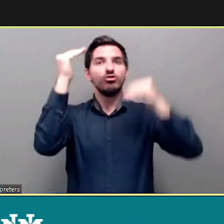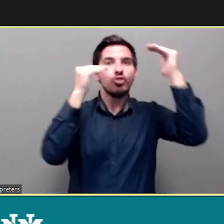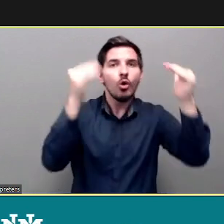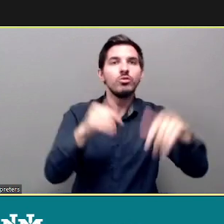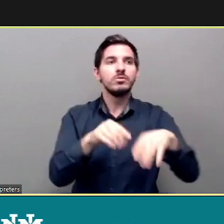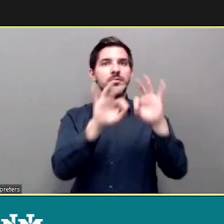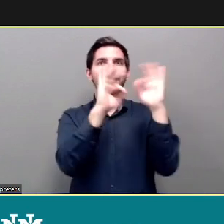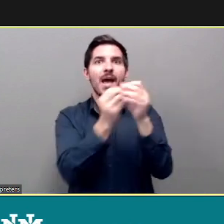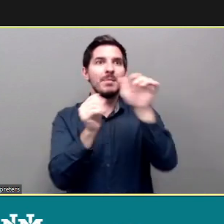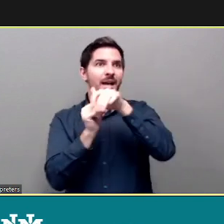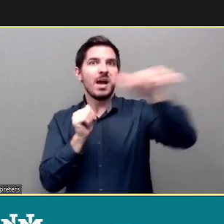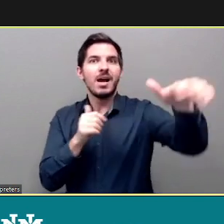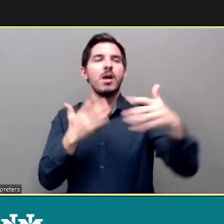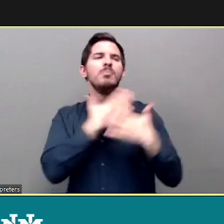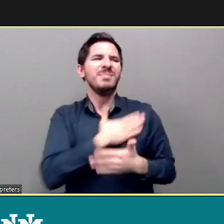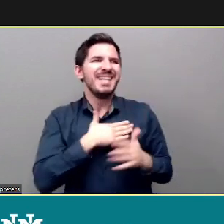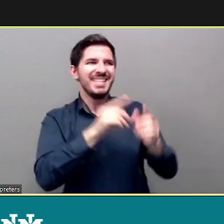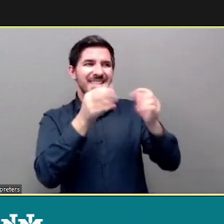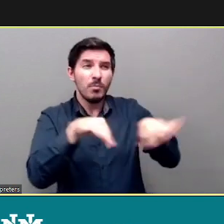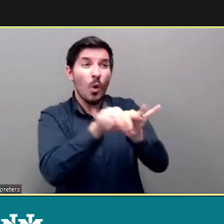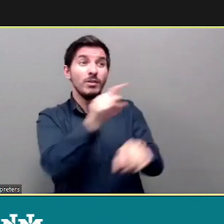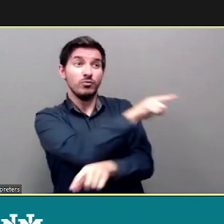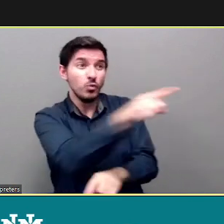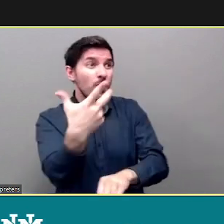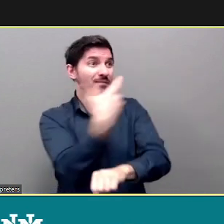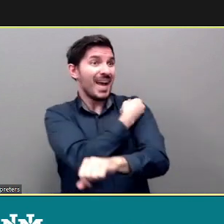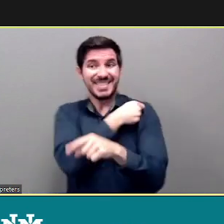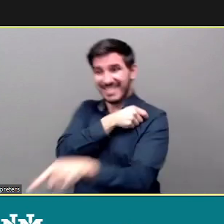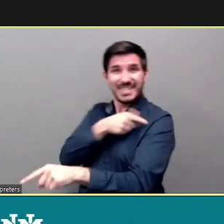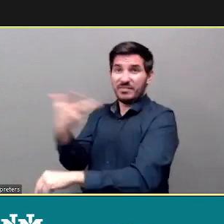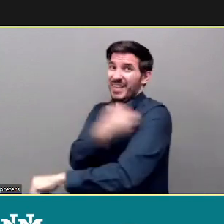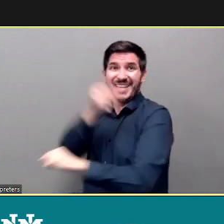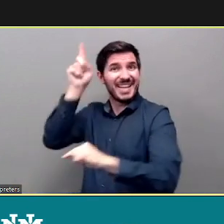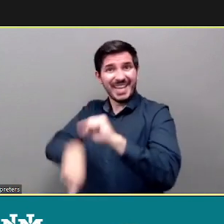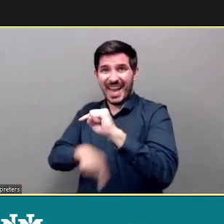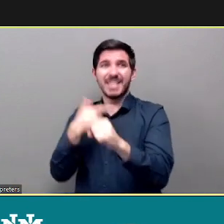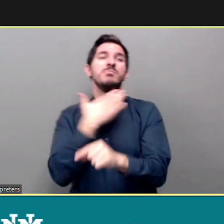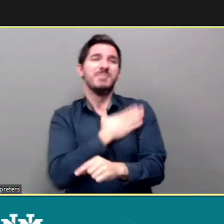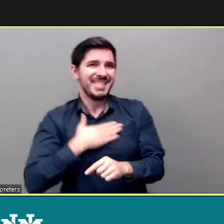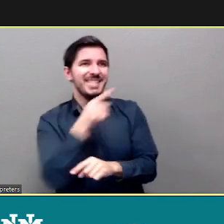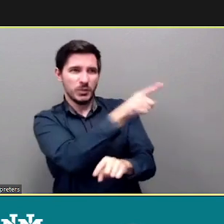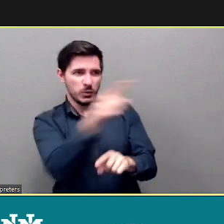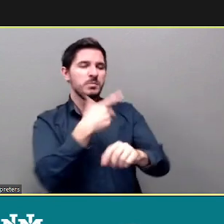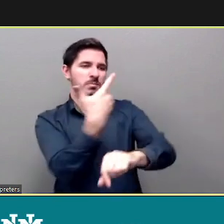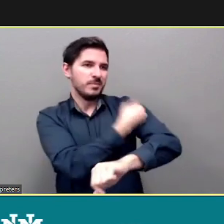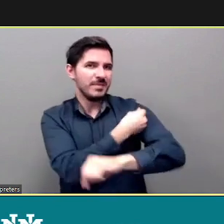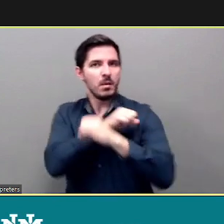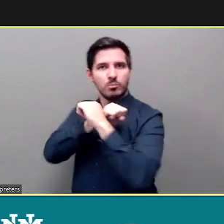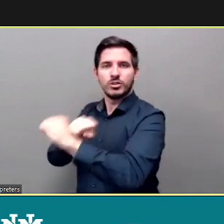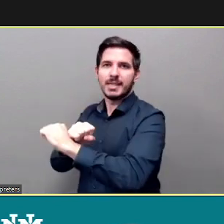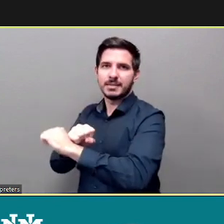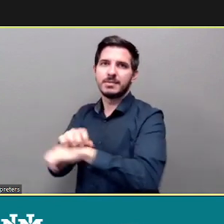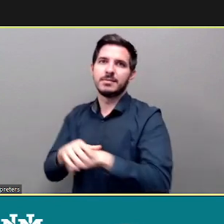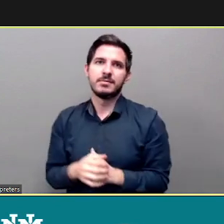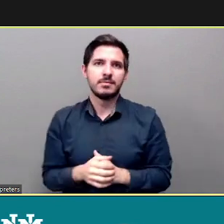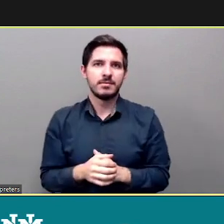vaccinate for the children who cannot be vaccinated. And I think that is all I have.